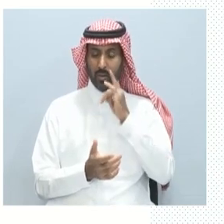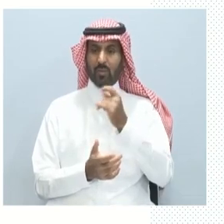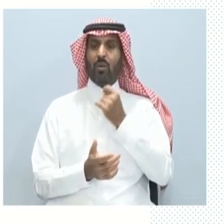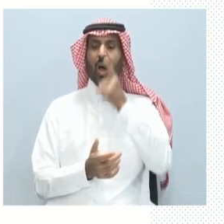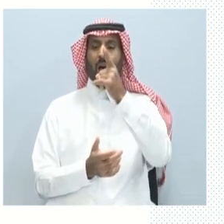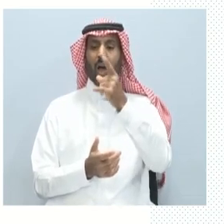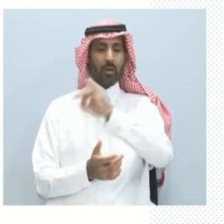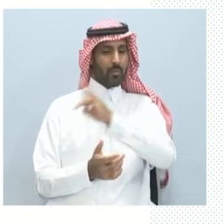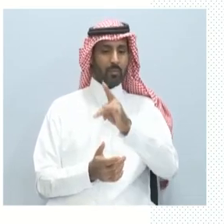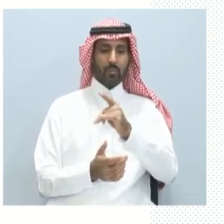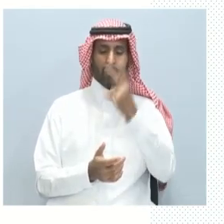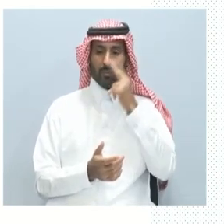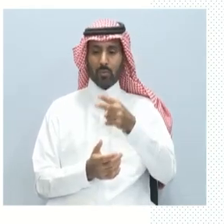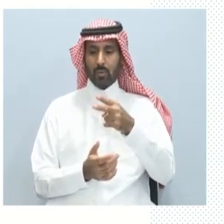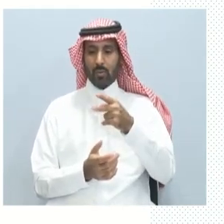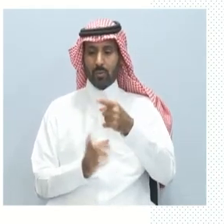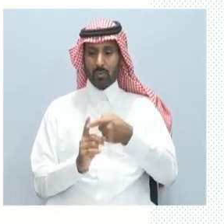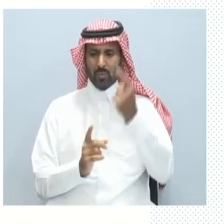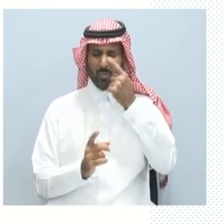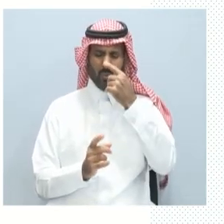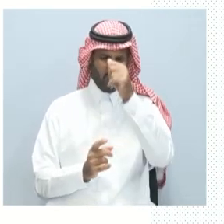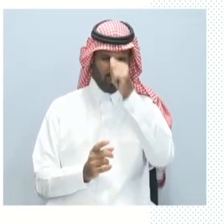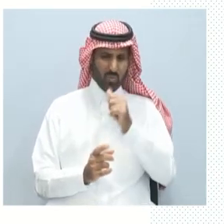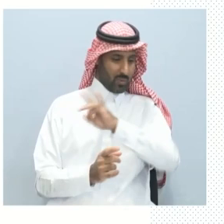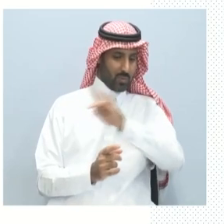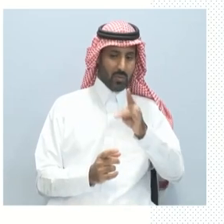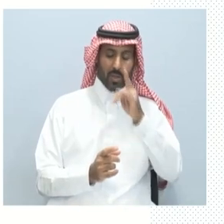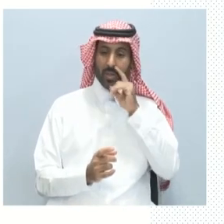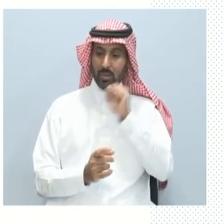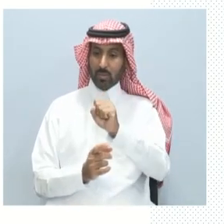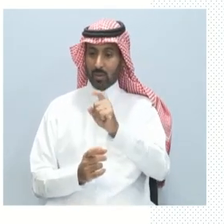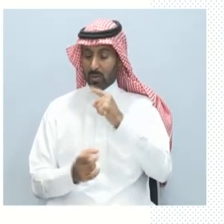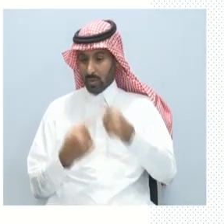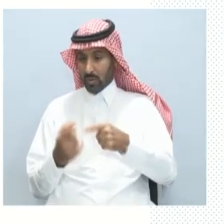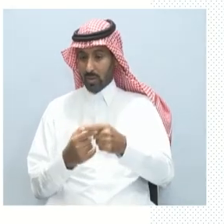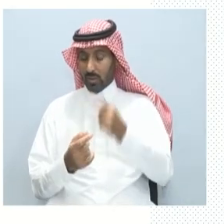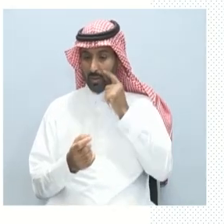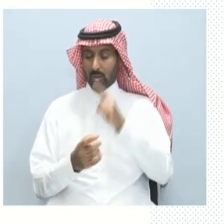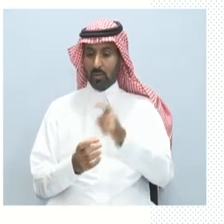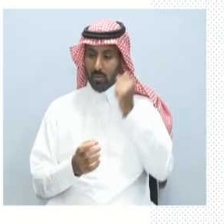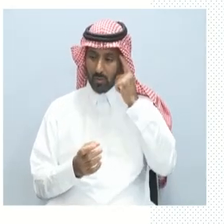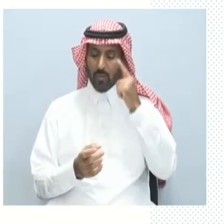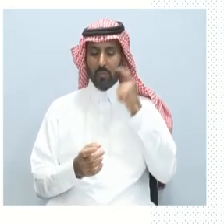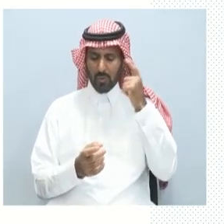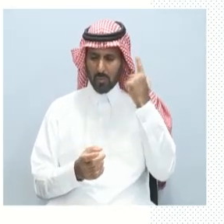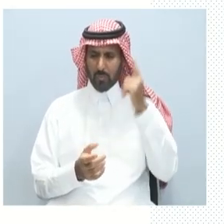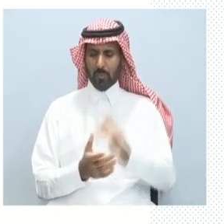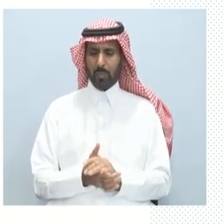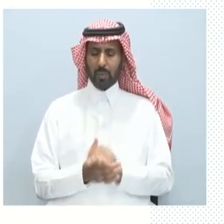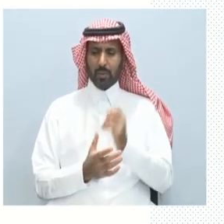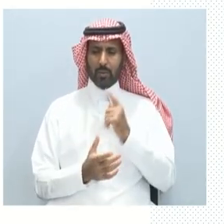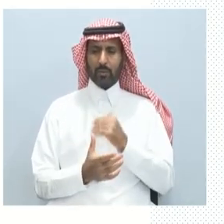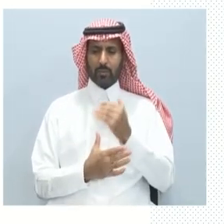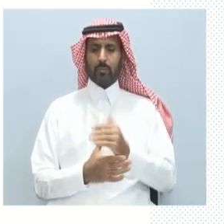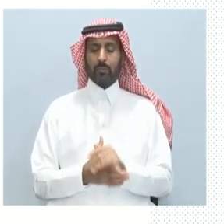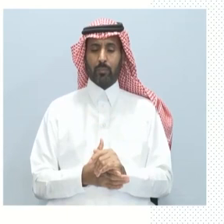voice, never lost his temper, and had a special ability to always rationalize things ever so smoothly